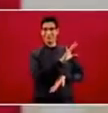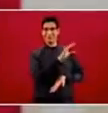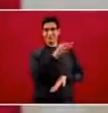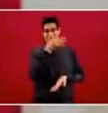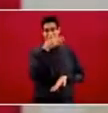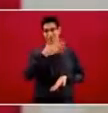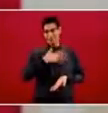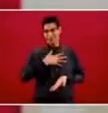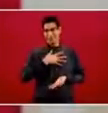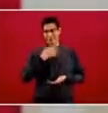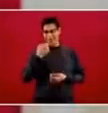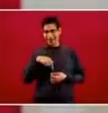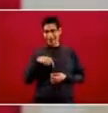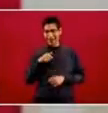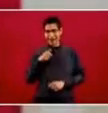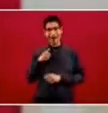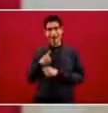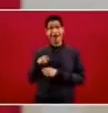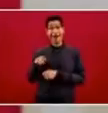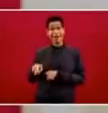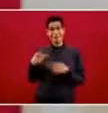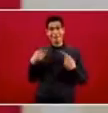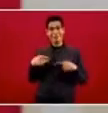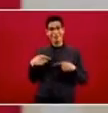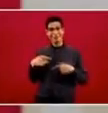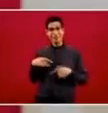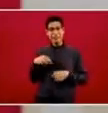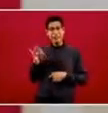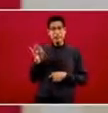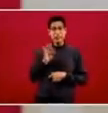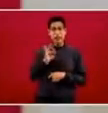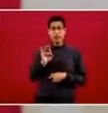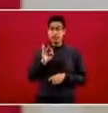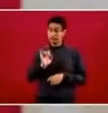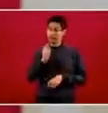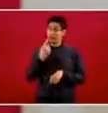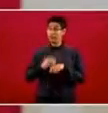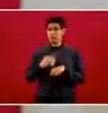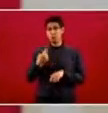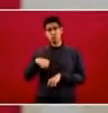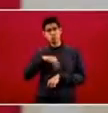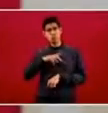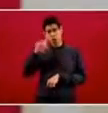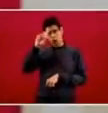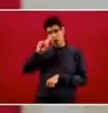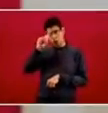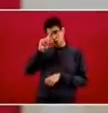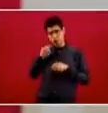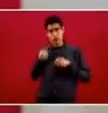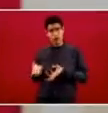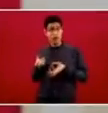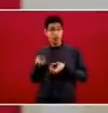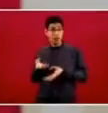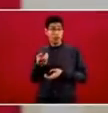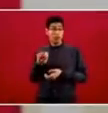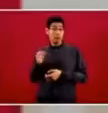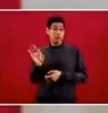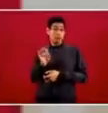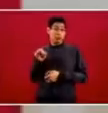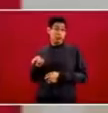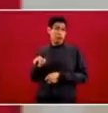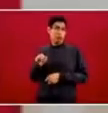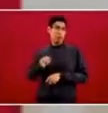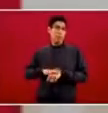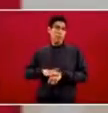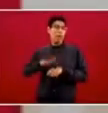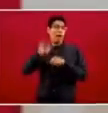herself, and then through the app they can provide valuable information for us and get valuable